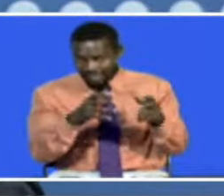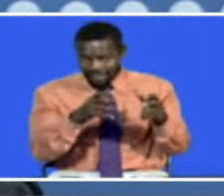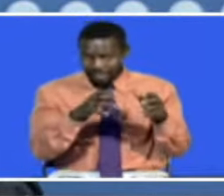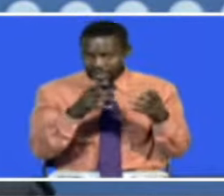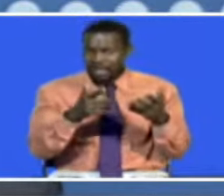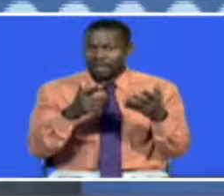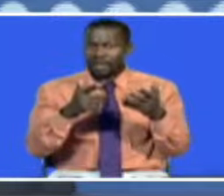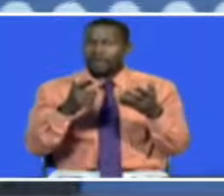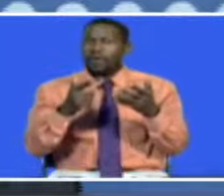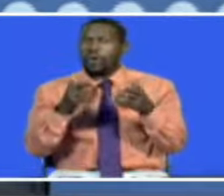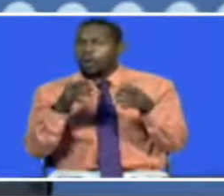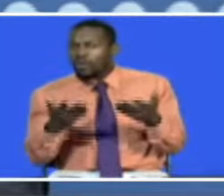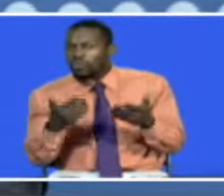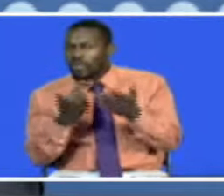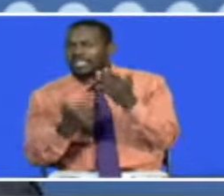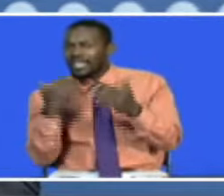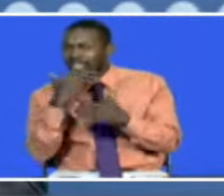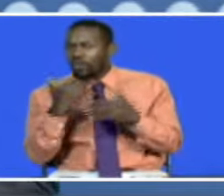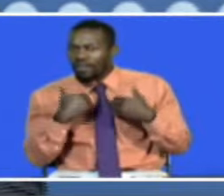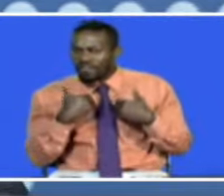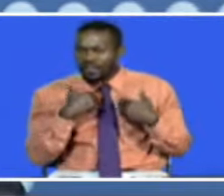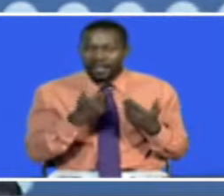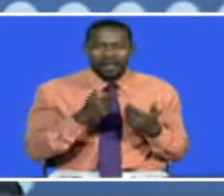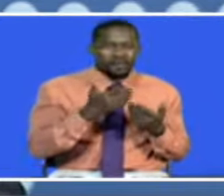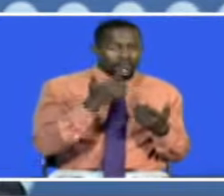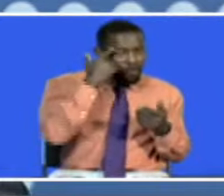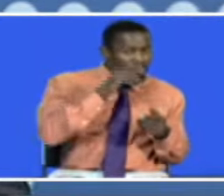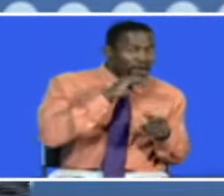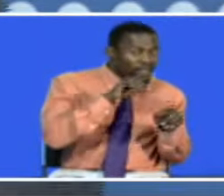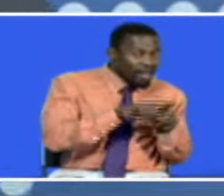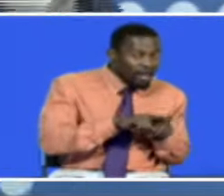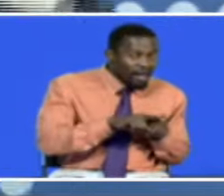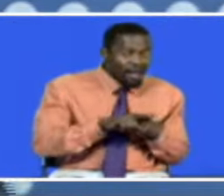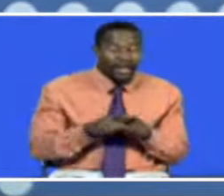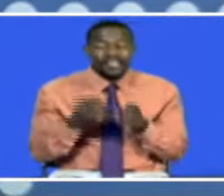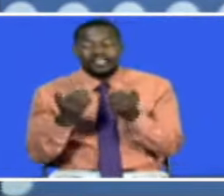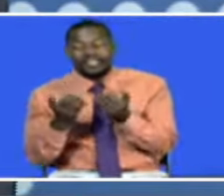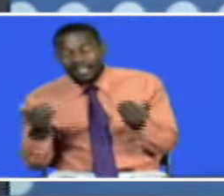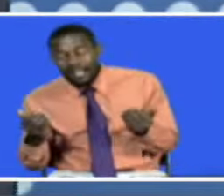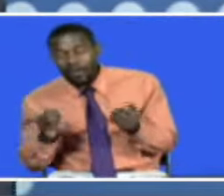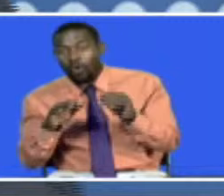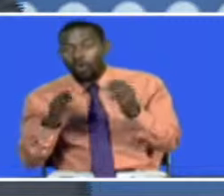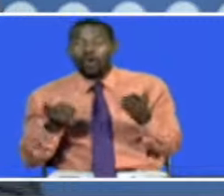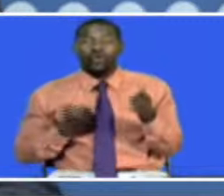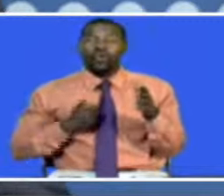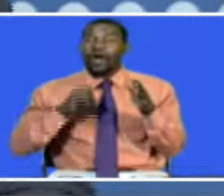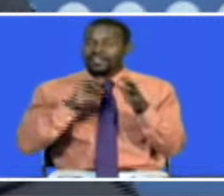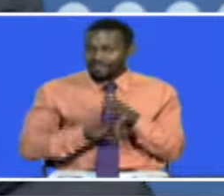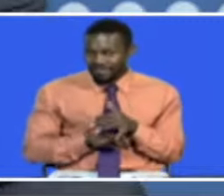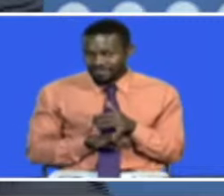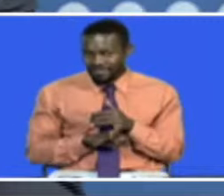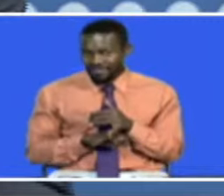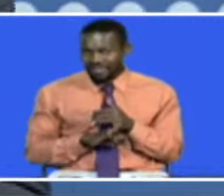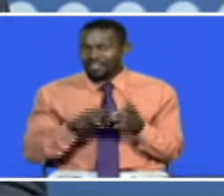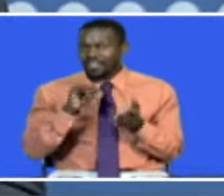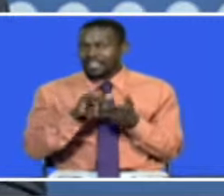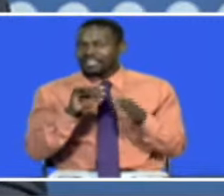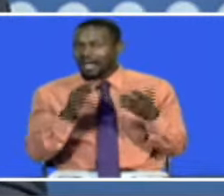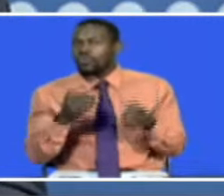brother, his kids, or his wife. That is exactly, yes, that is exactly how corruption is